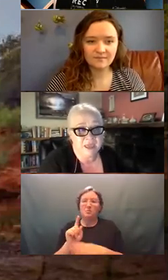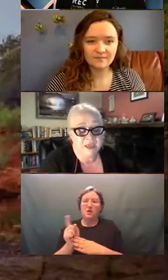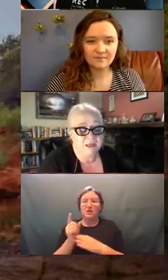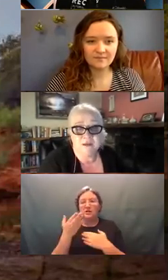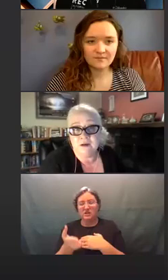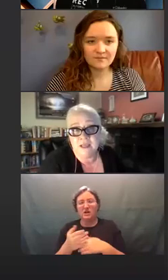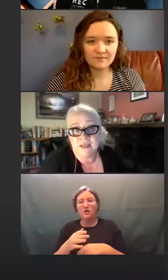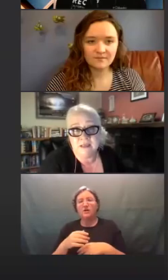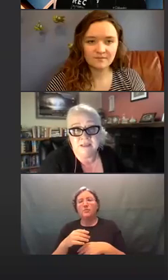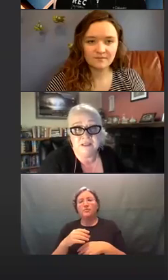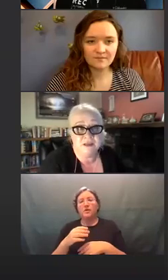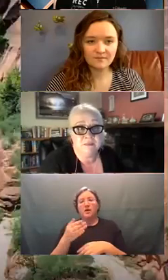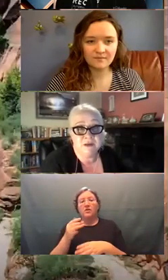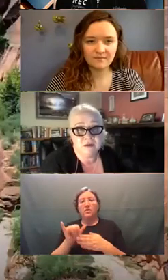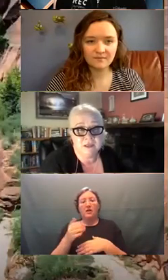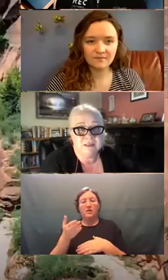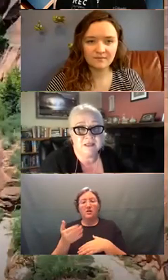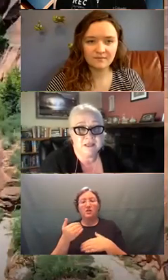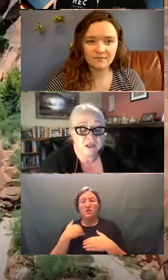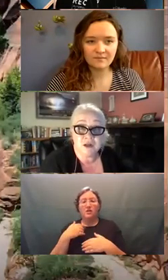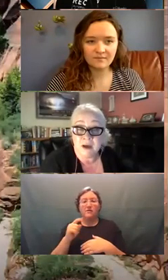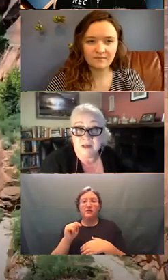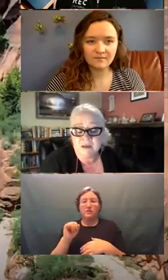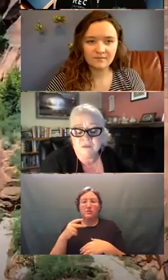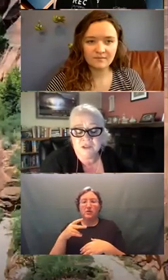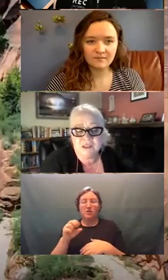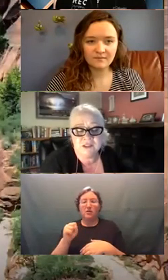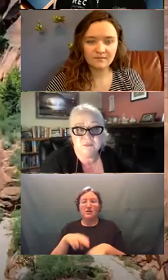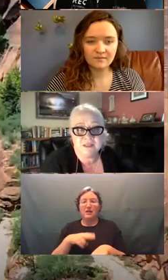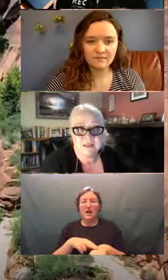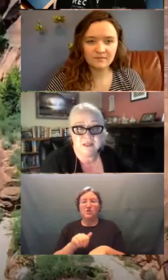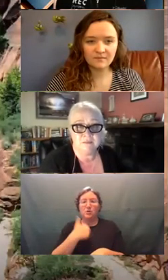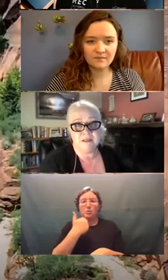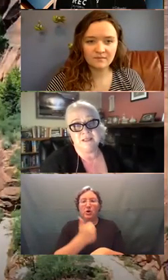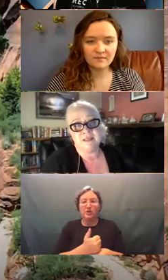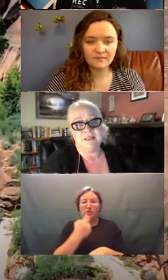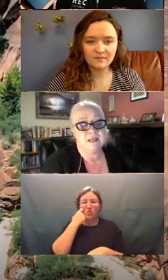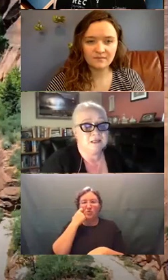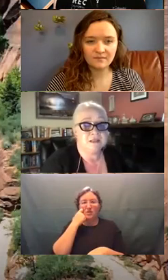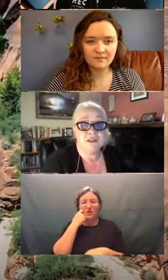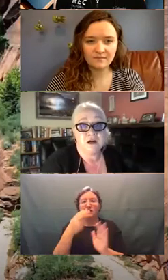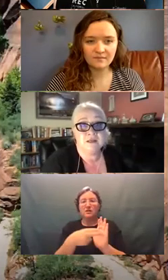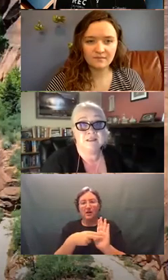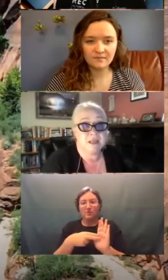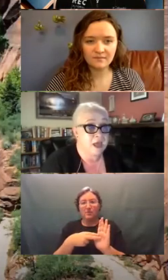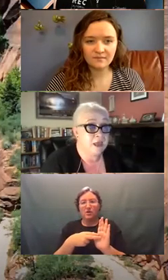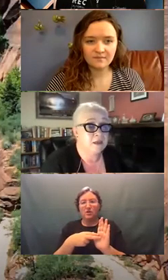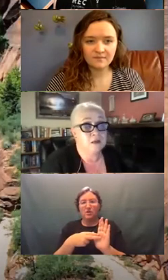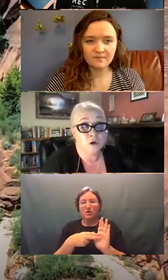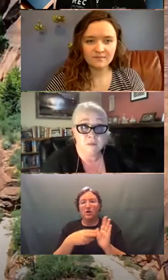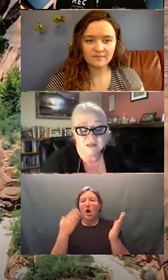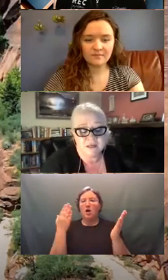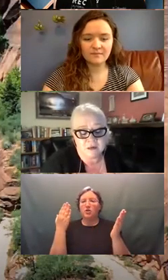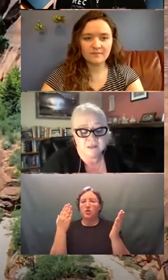that canyon, there is Timpanogos National Monument, which has just recently been designated a